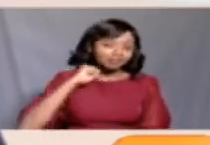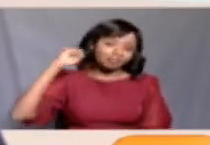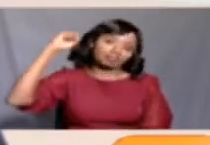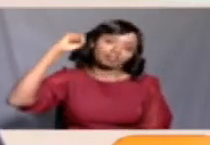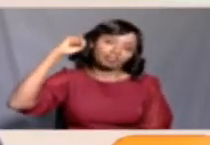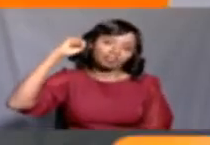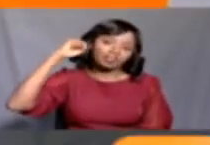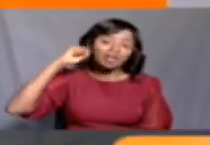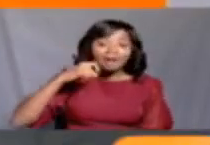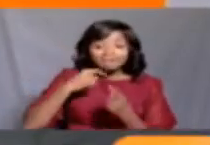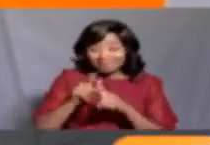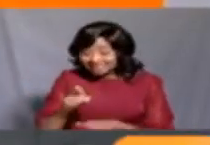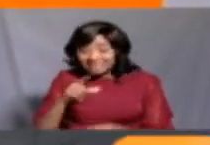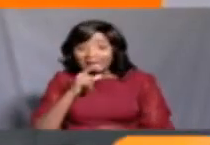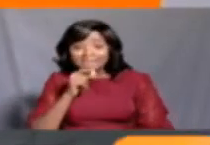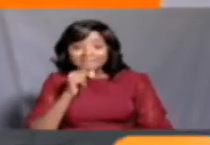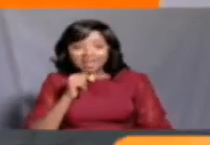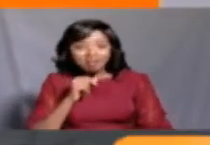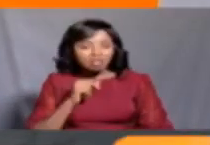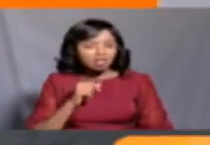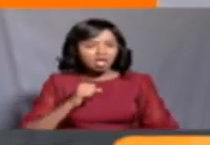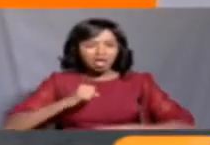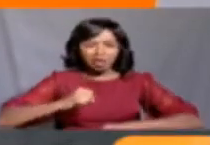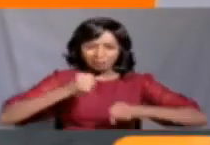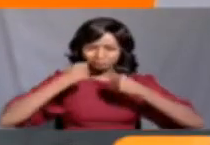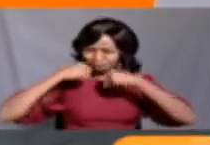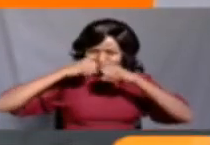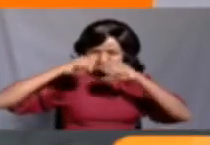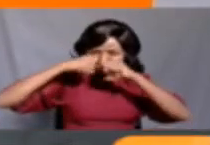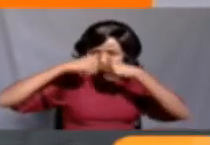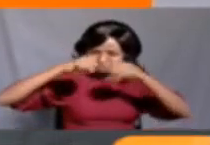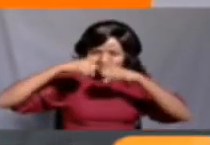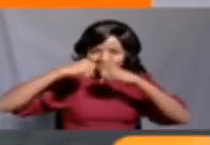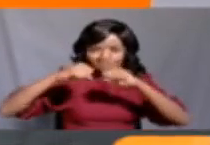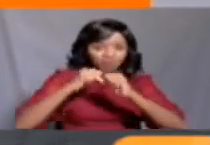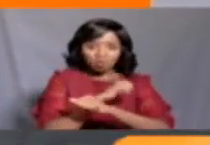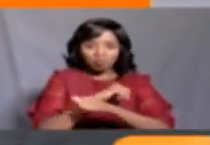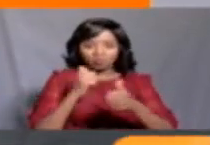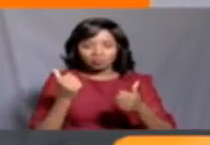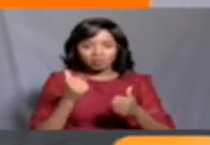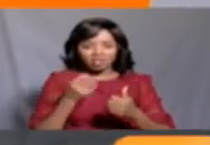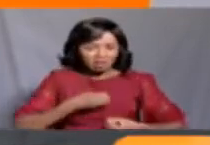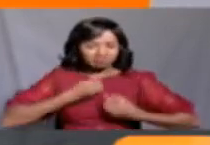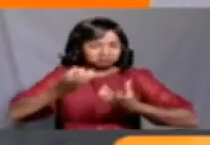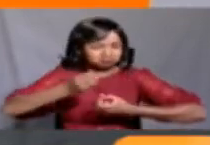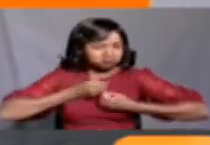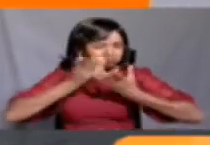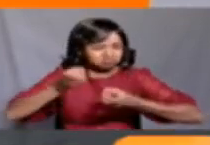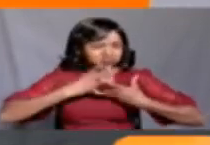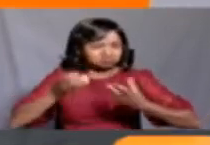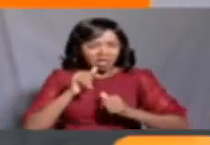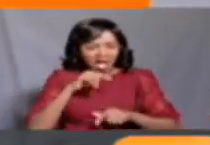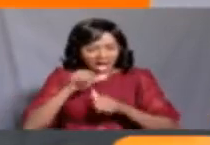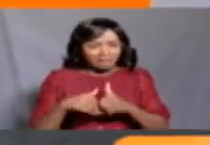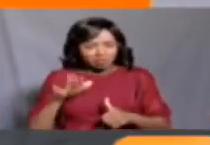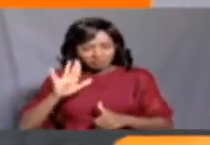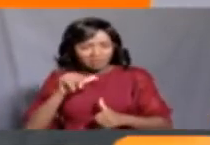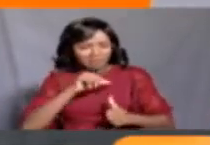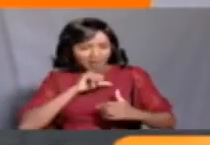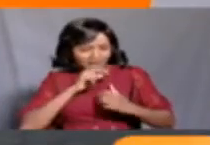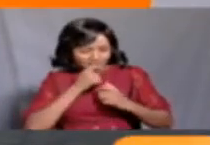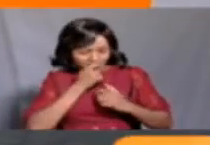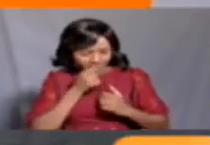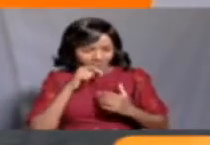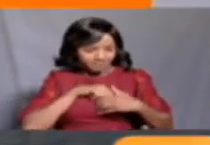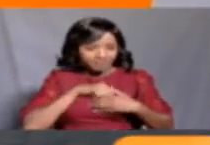externalize outward. Okay. So men seem to be more outward in expression of their pain. Women seem to